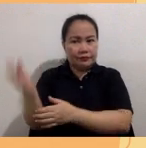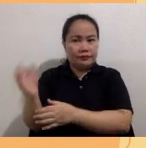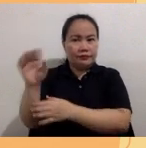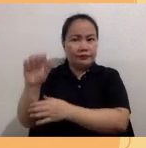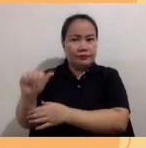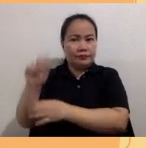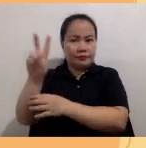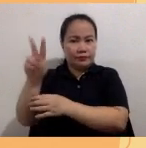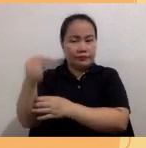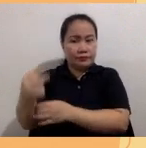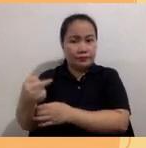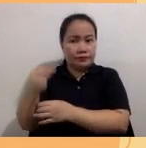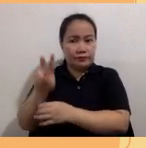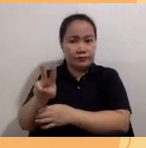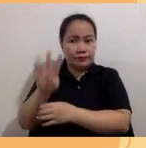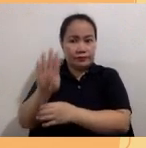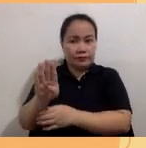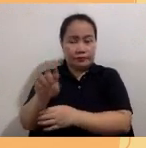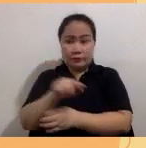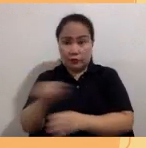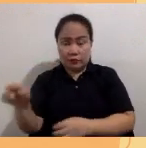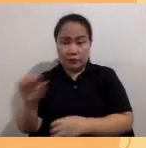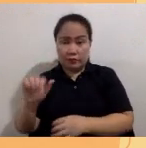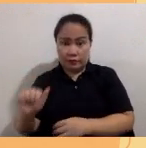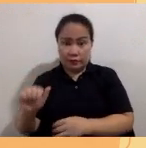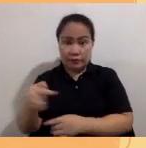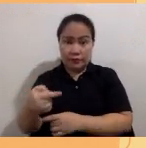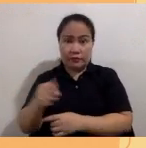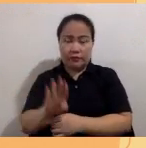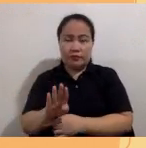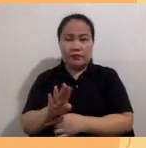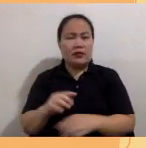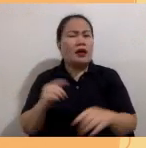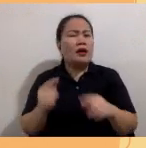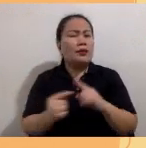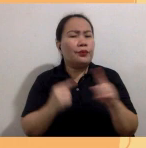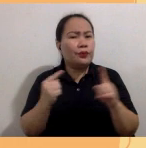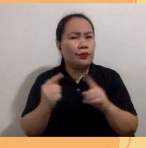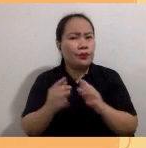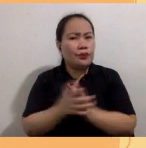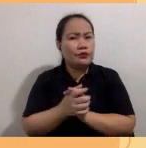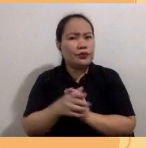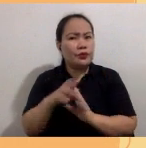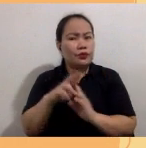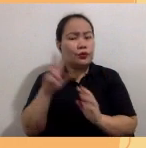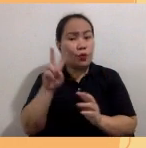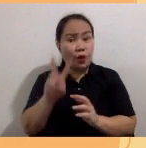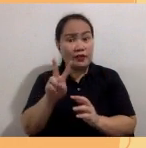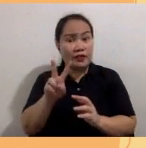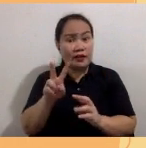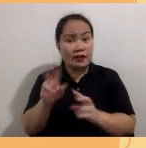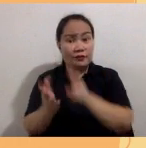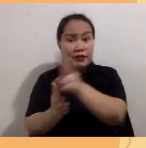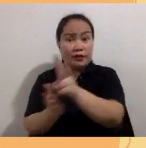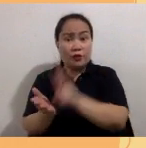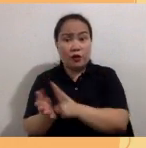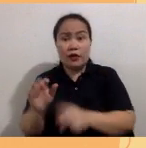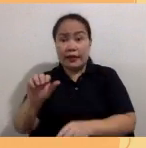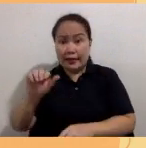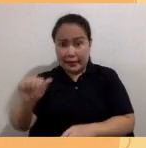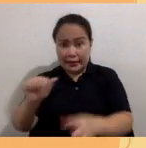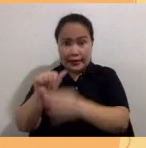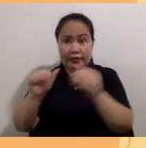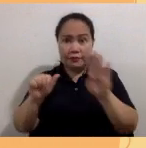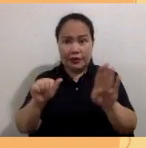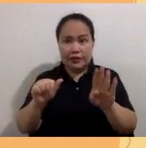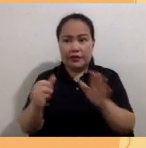evaluate the expression a squared minus 2b all over a minus b. So, paano naman kapag dalawa na yung variables natin? So,